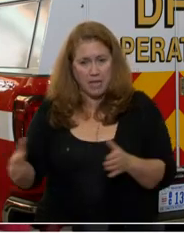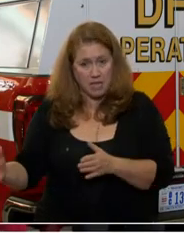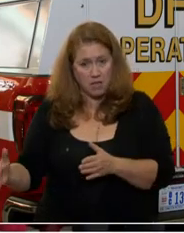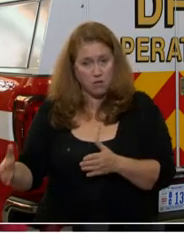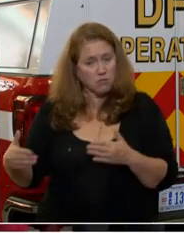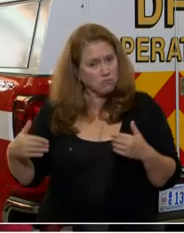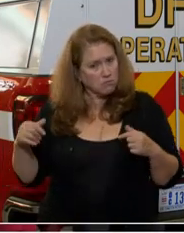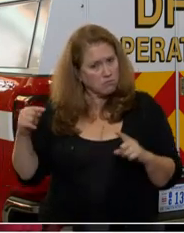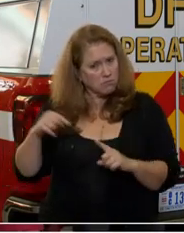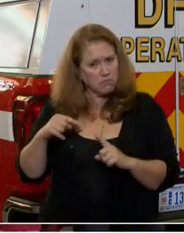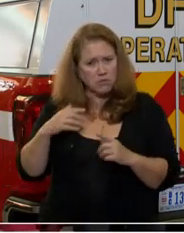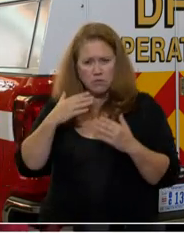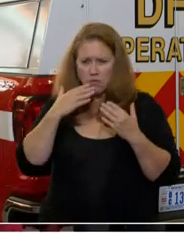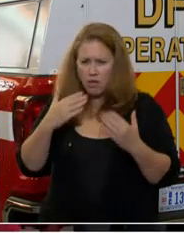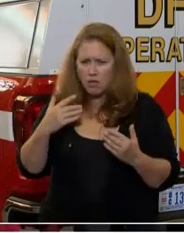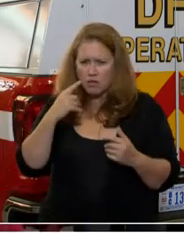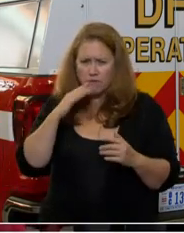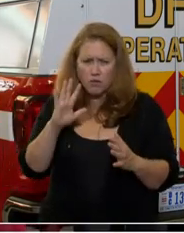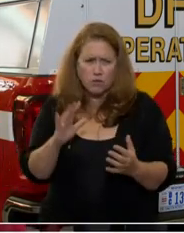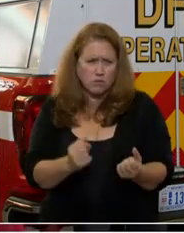legislation.